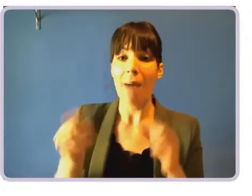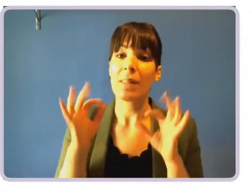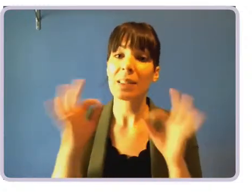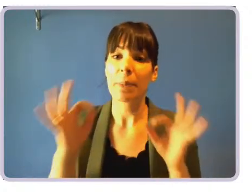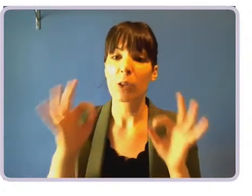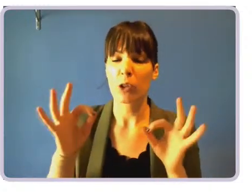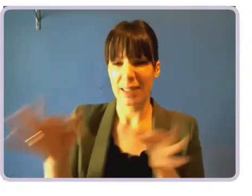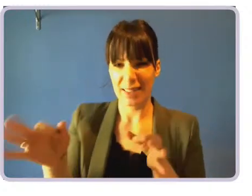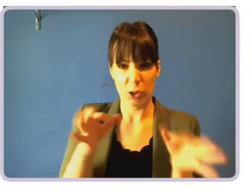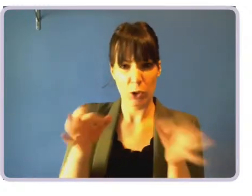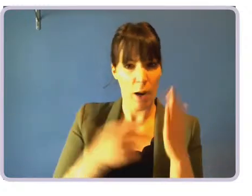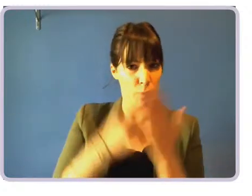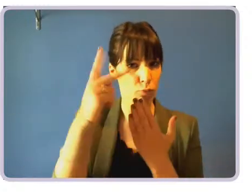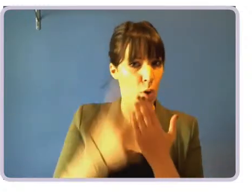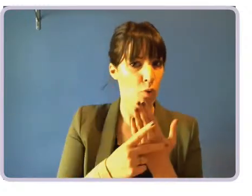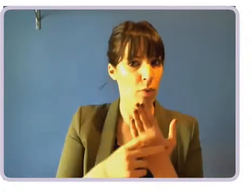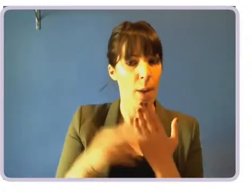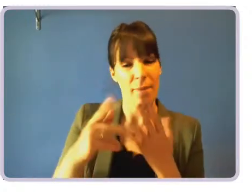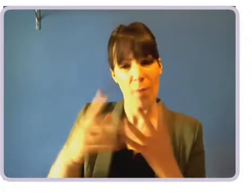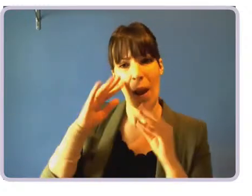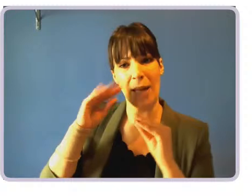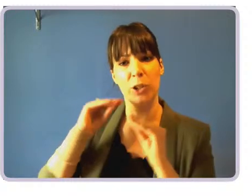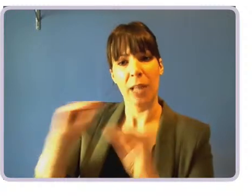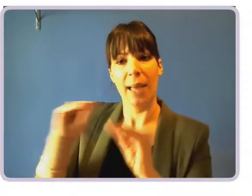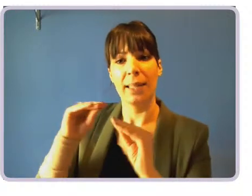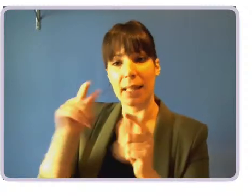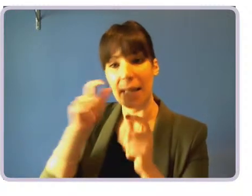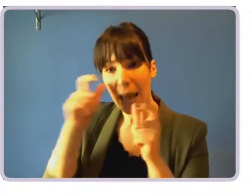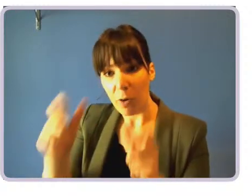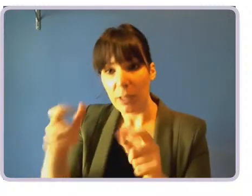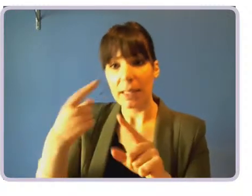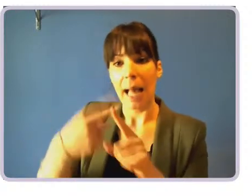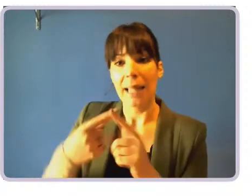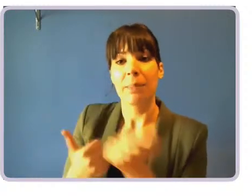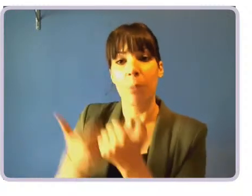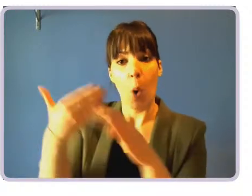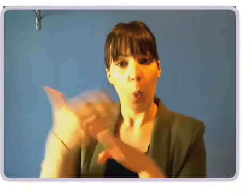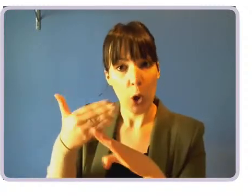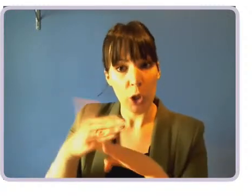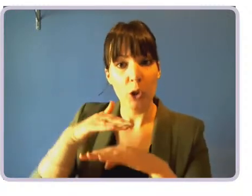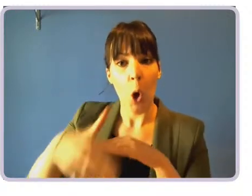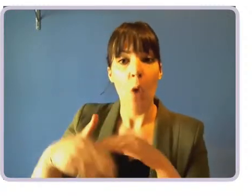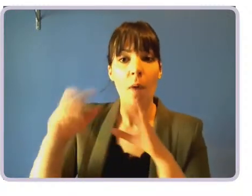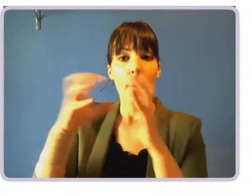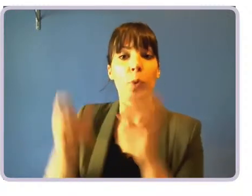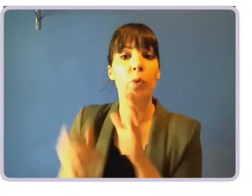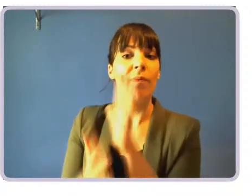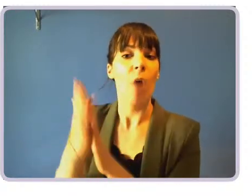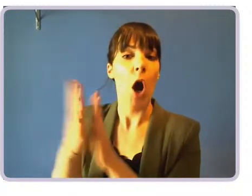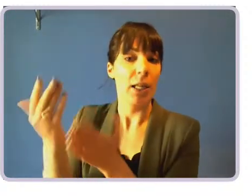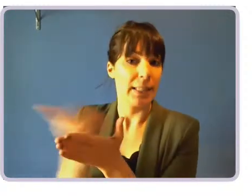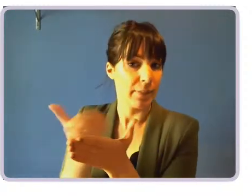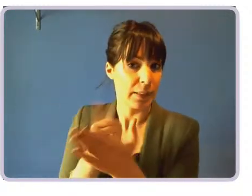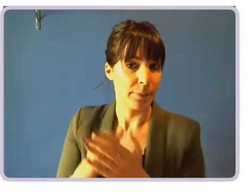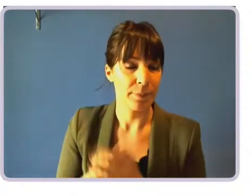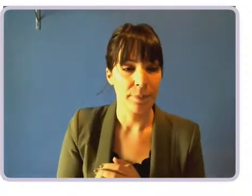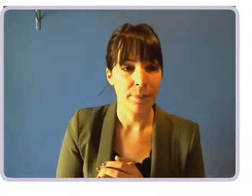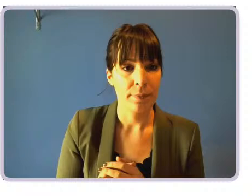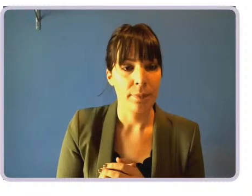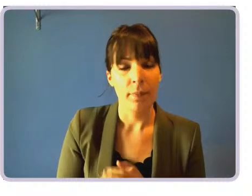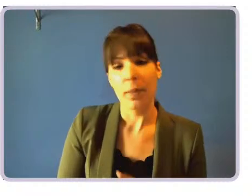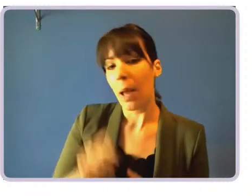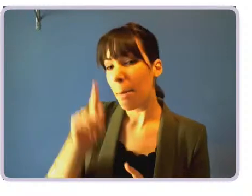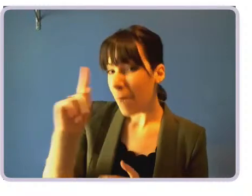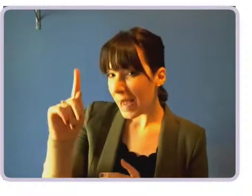carers and support workers about bushfire safety, and I'll talk about that in a minute. Although this is up to individuals and care agencies